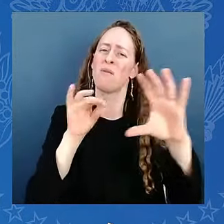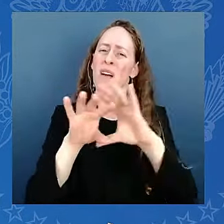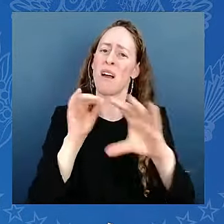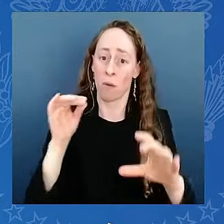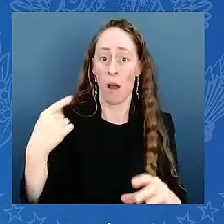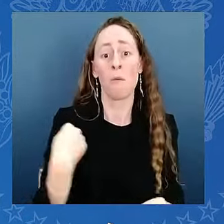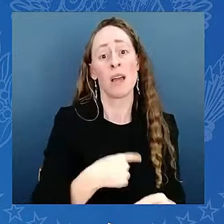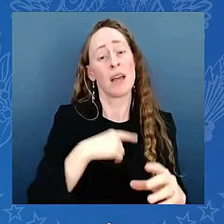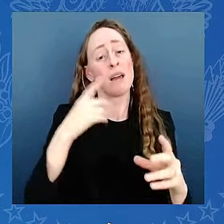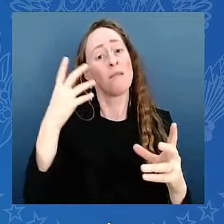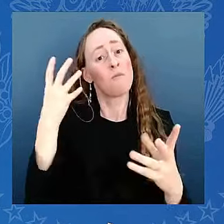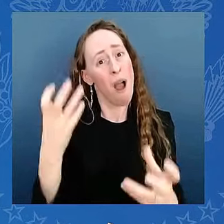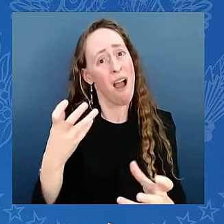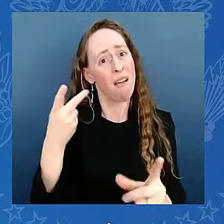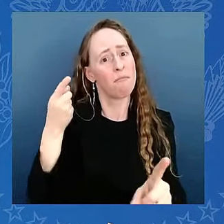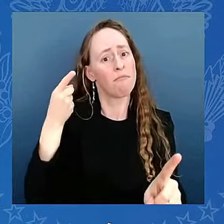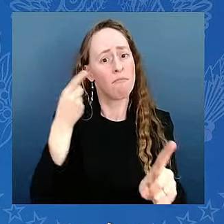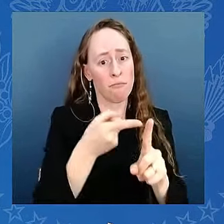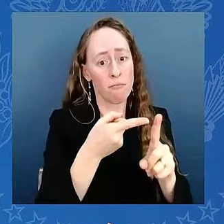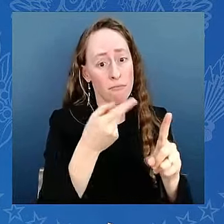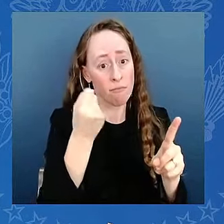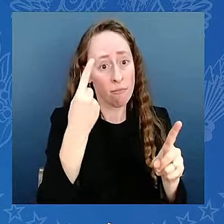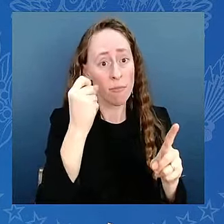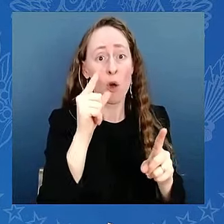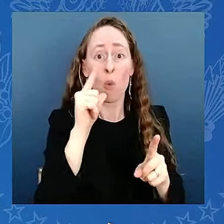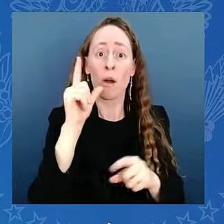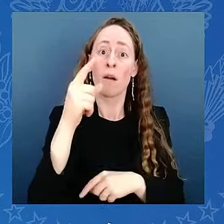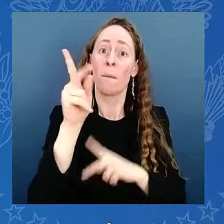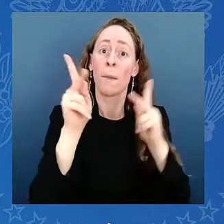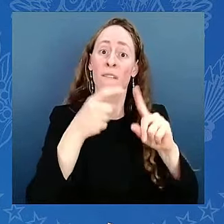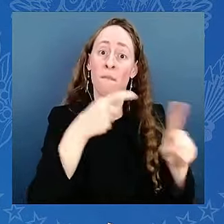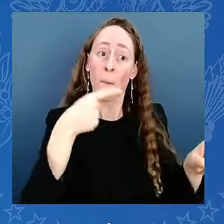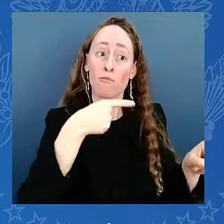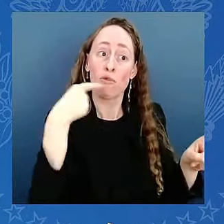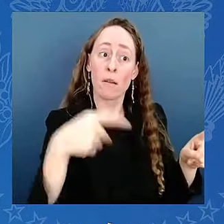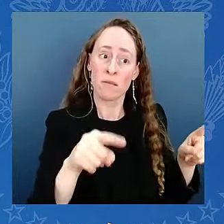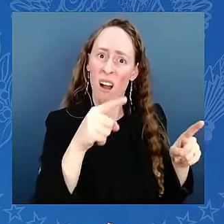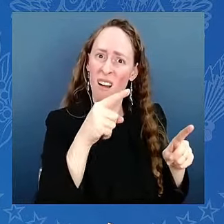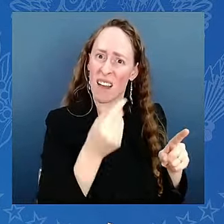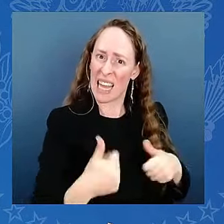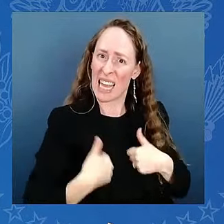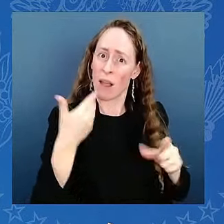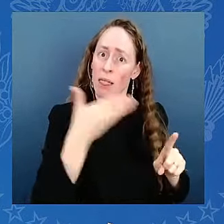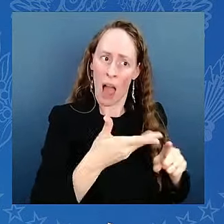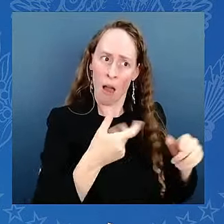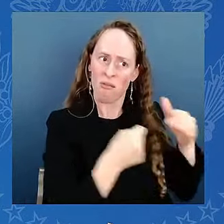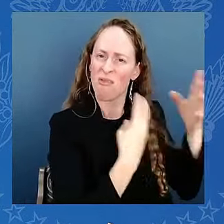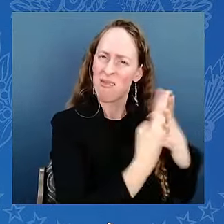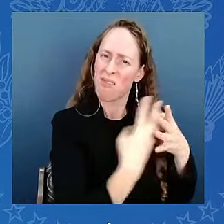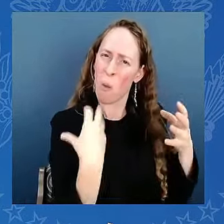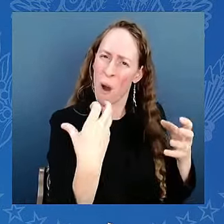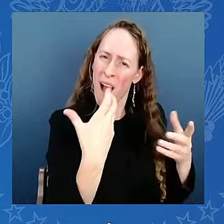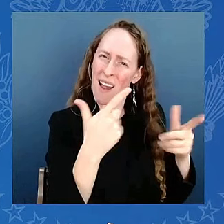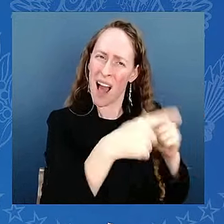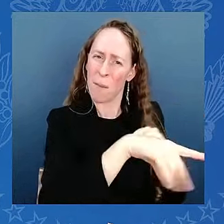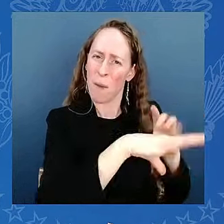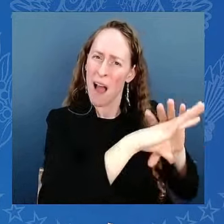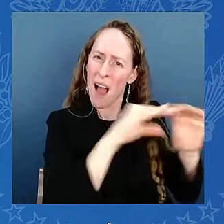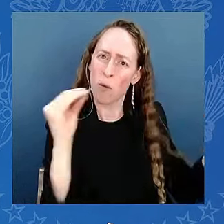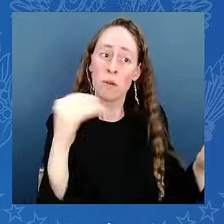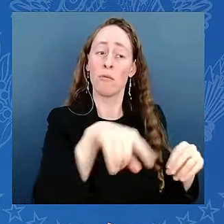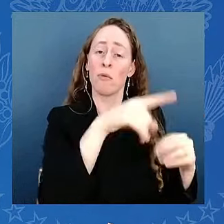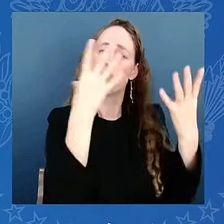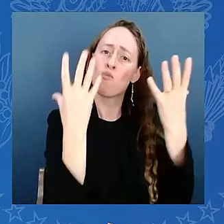They stood up for democracy and human rights. Their own leaders threw them in prison. The United States helped secure their release as